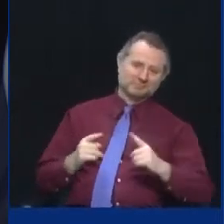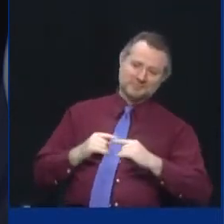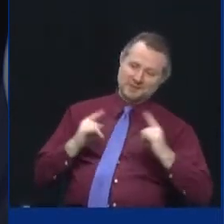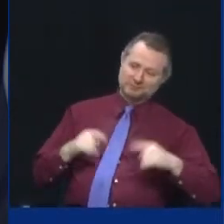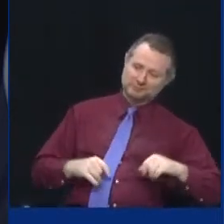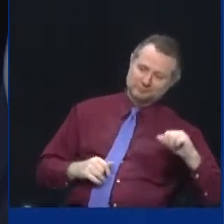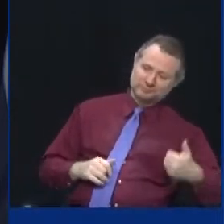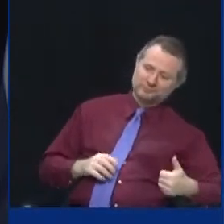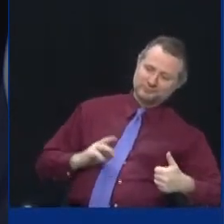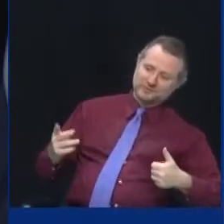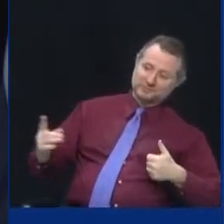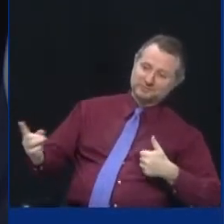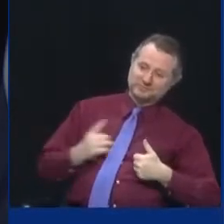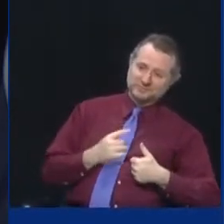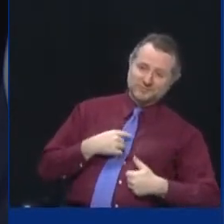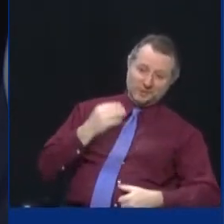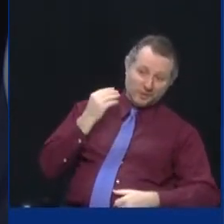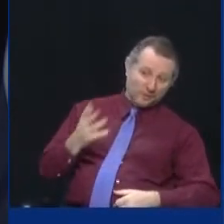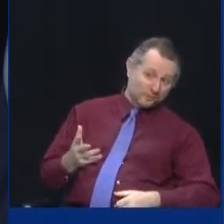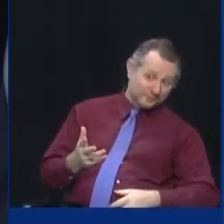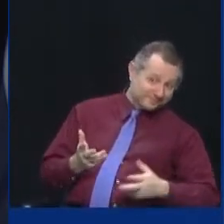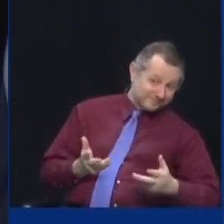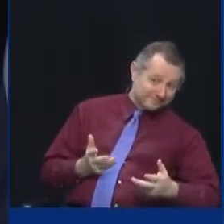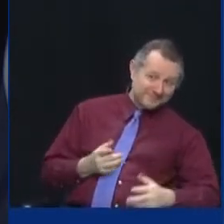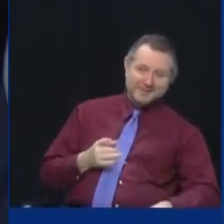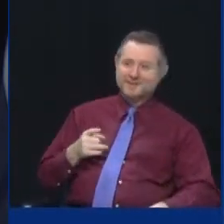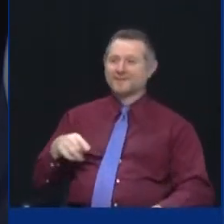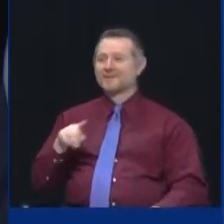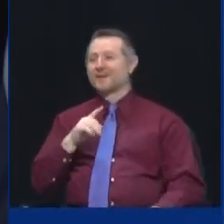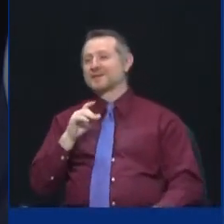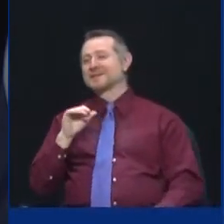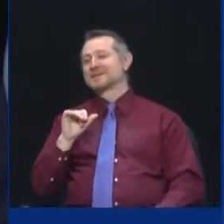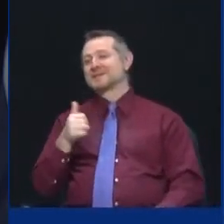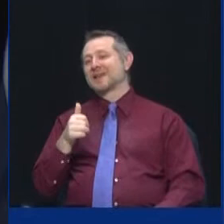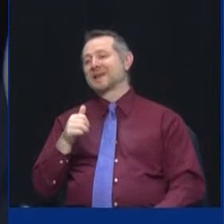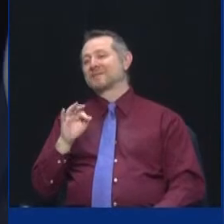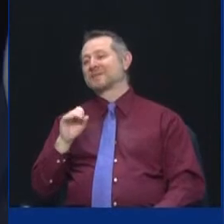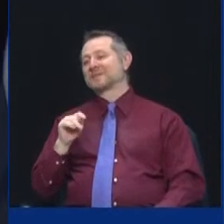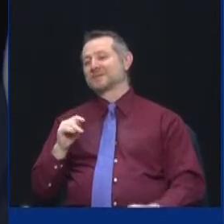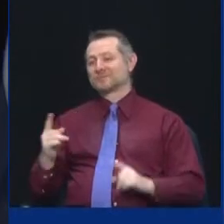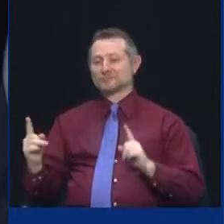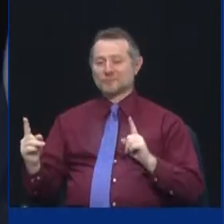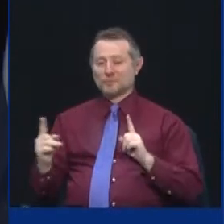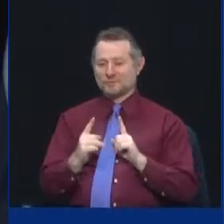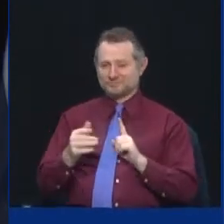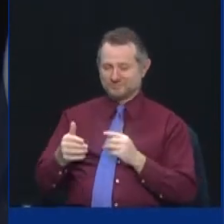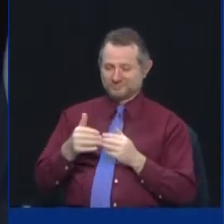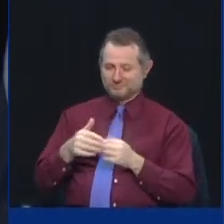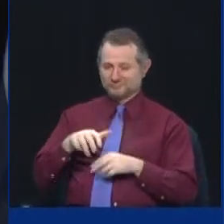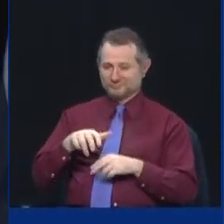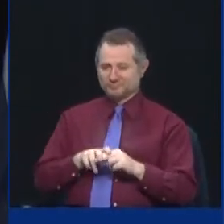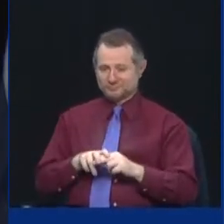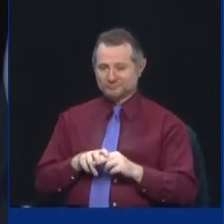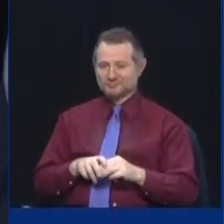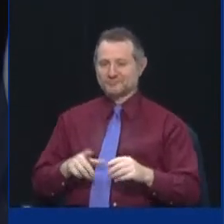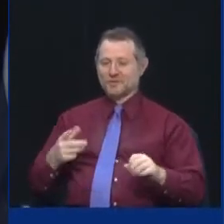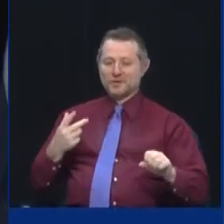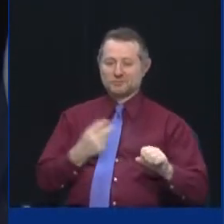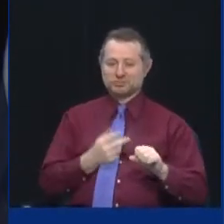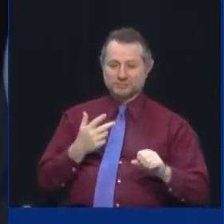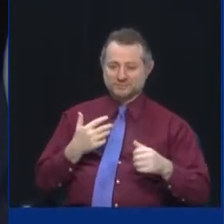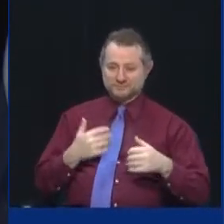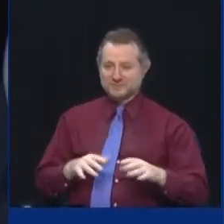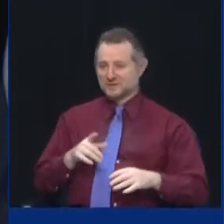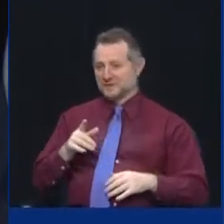And by the way, to get you to walk the 10 feet to come in and sit in the chair and get the needle, I know you don't